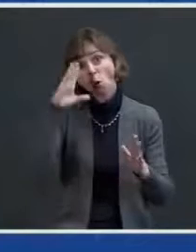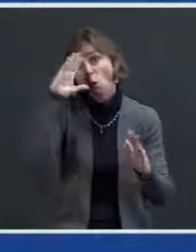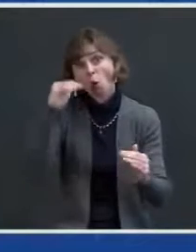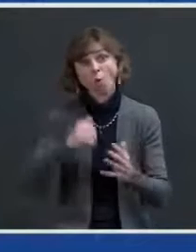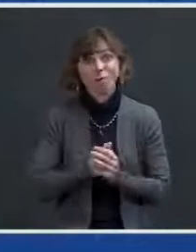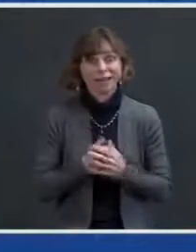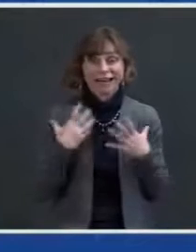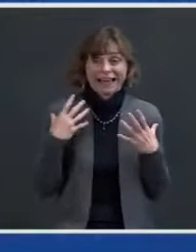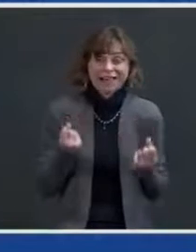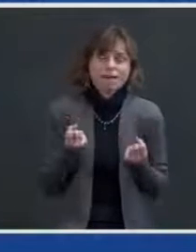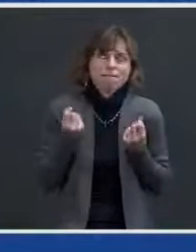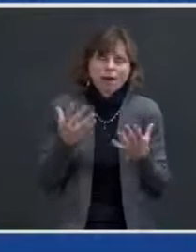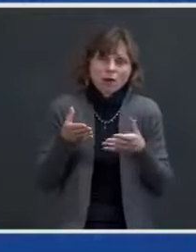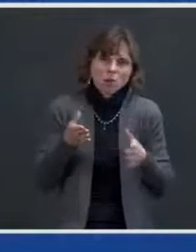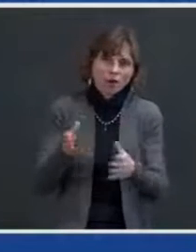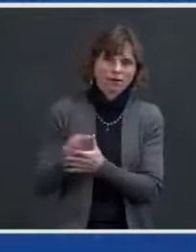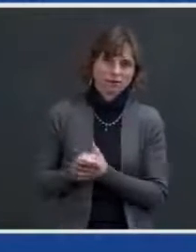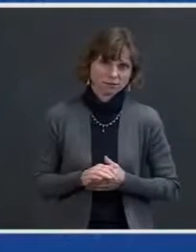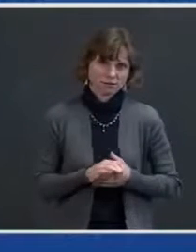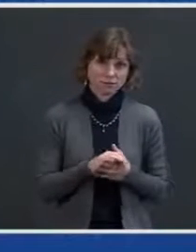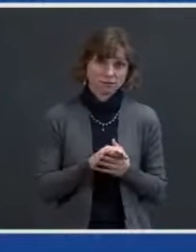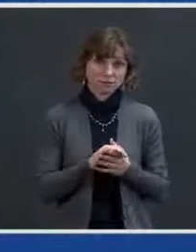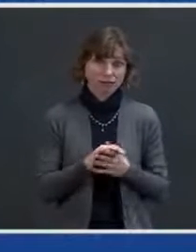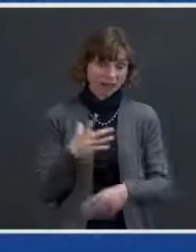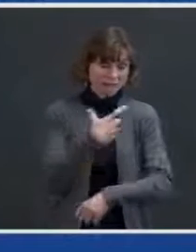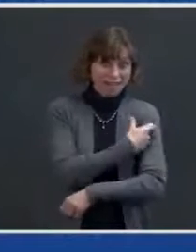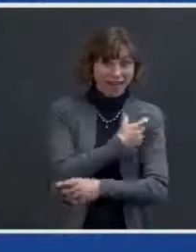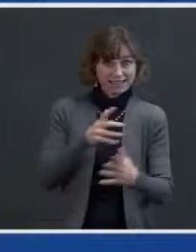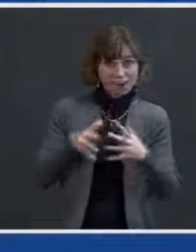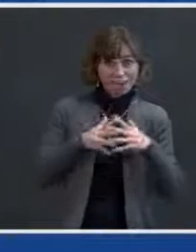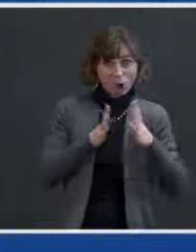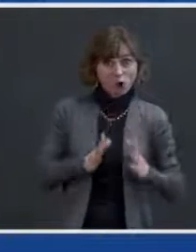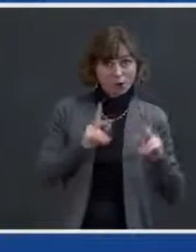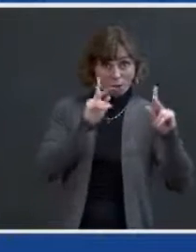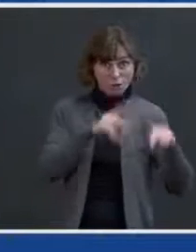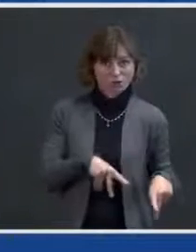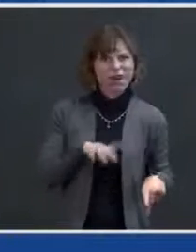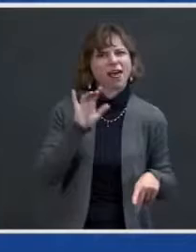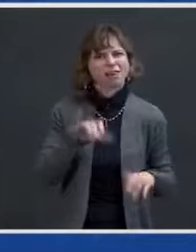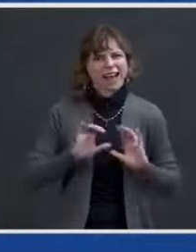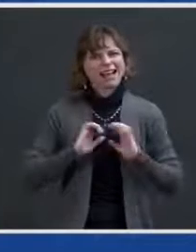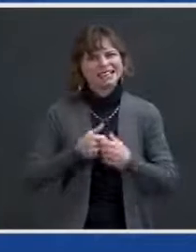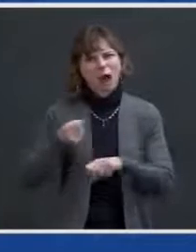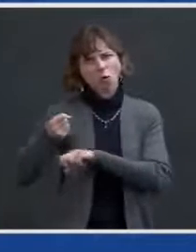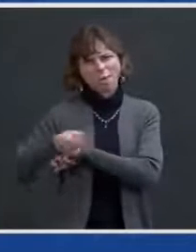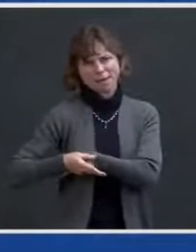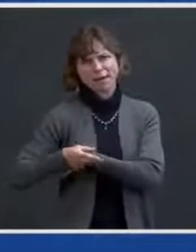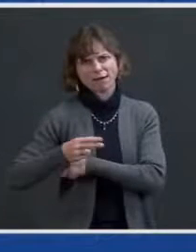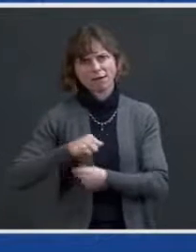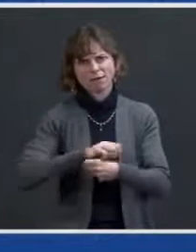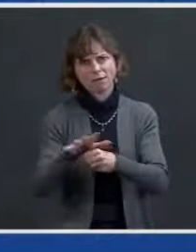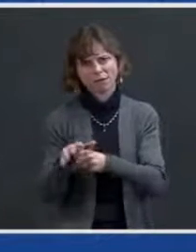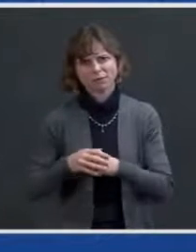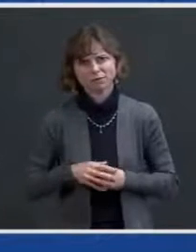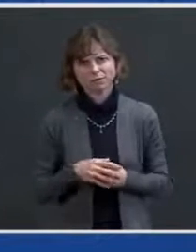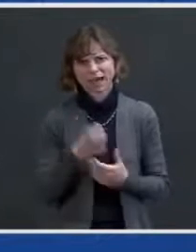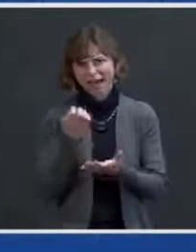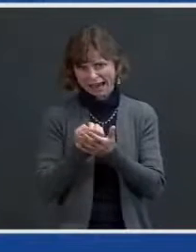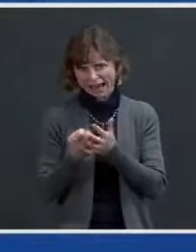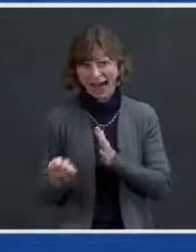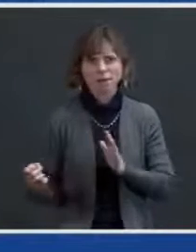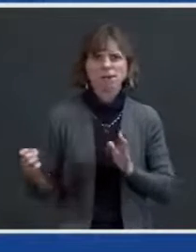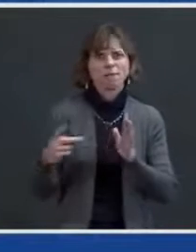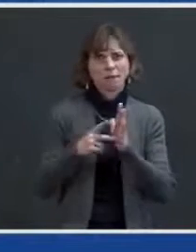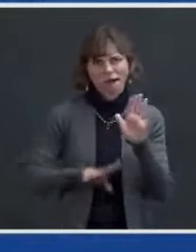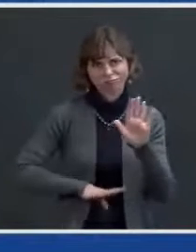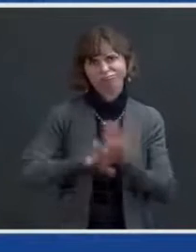Again, a vaccinated American is the only way to beat the pandemic, get our economy back on track, and